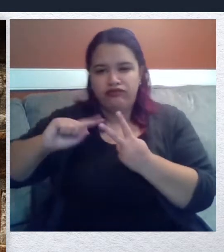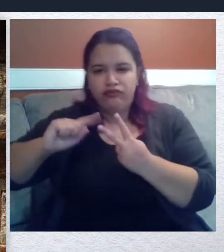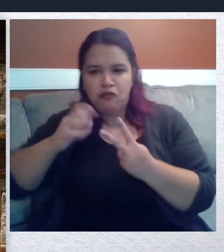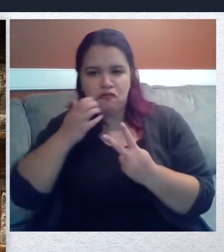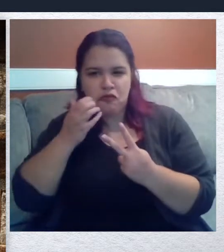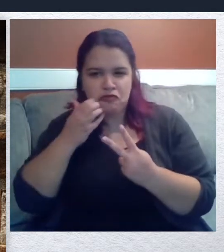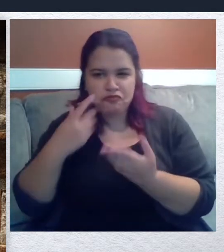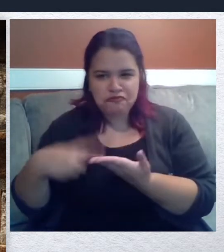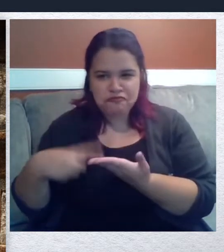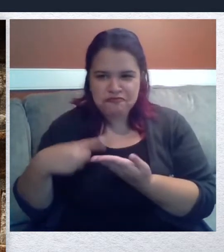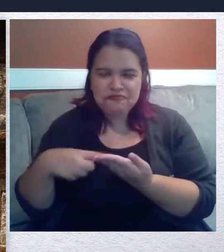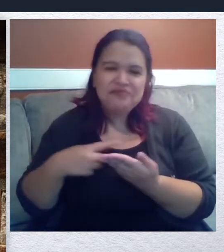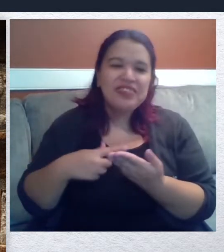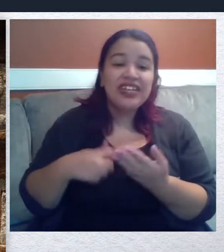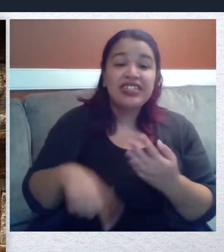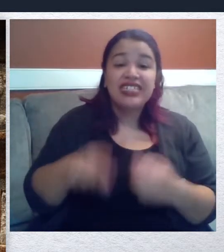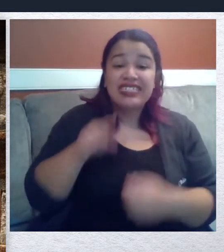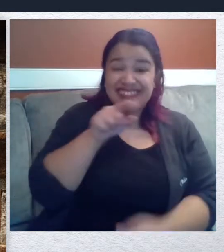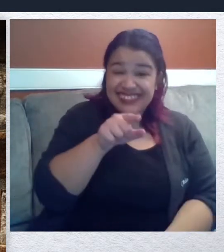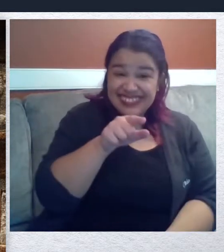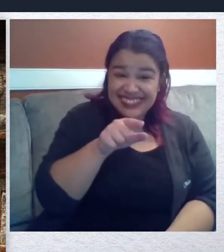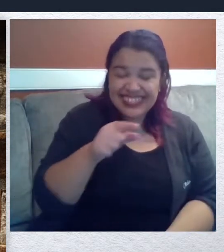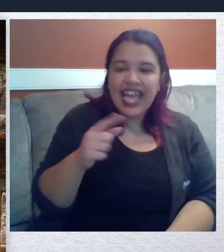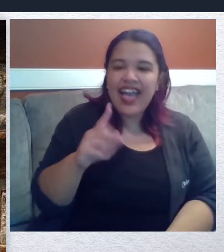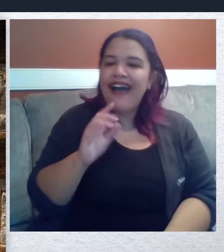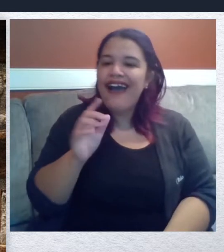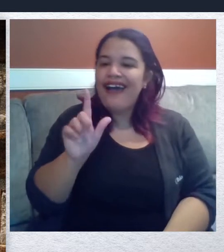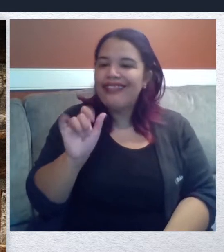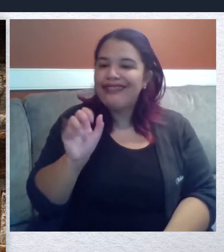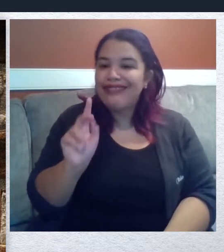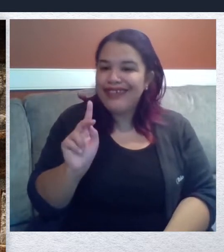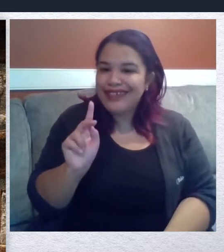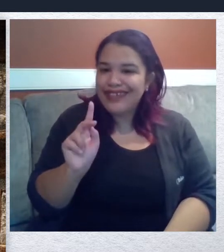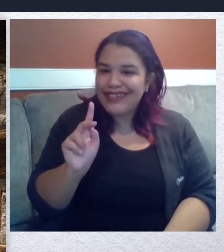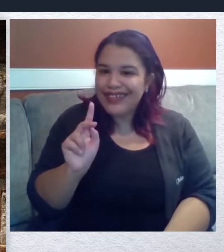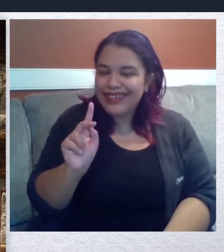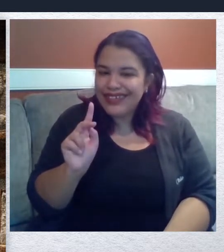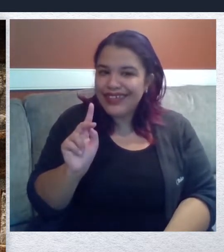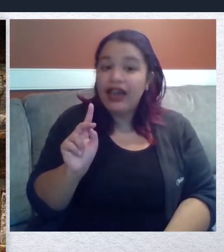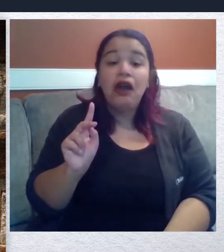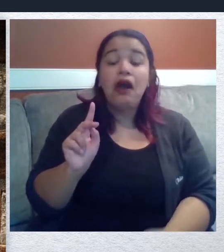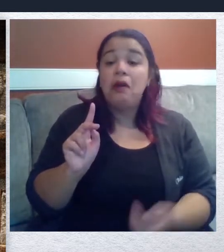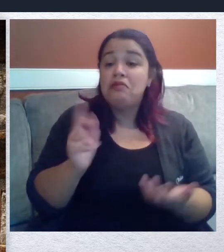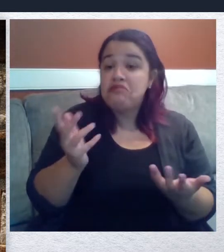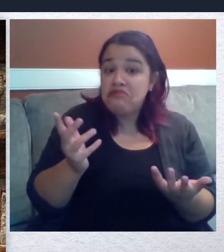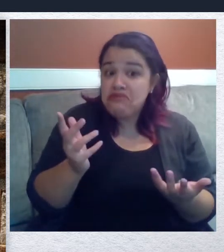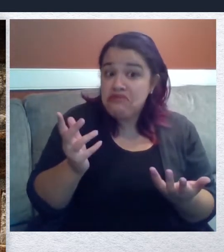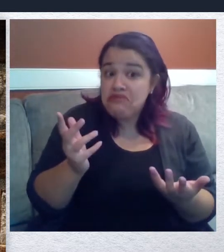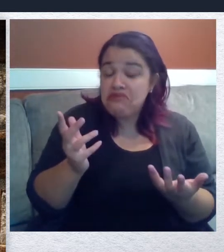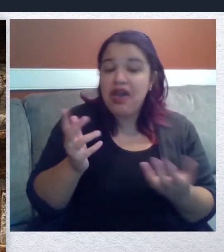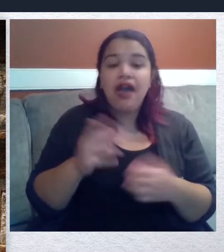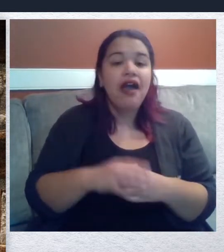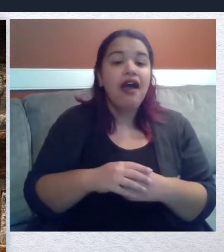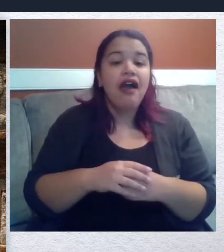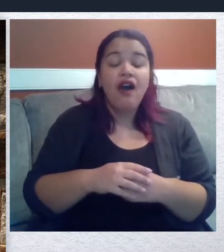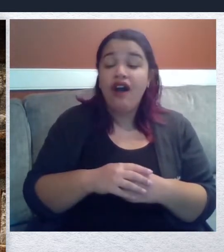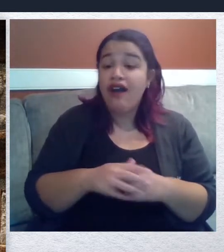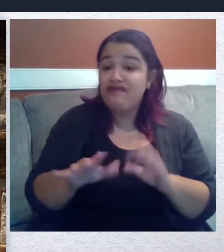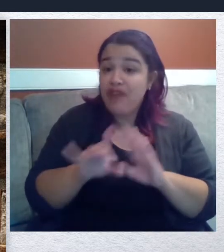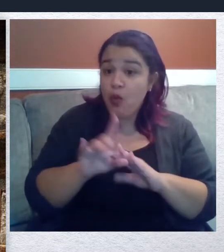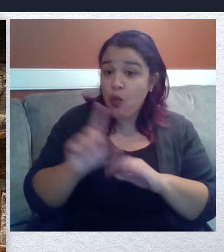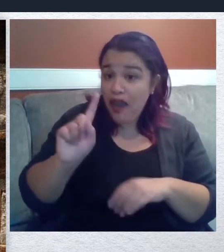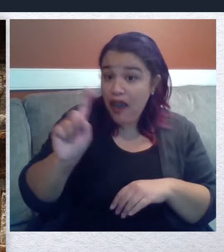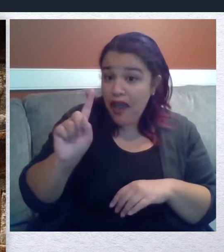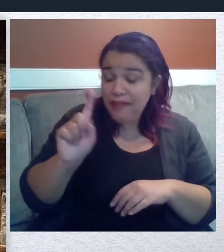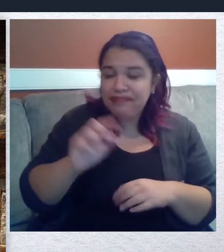Here we see the link that will be sent to the candidate, which could be either in an email or a calendar invite. Click